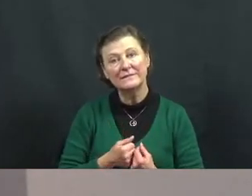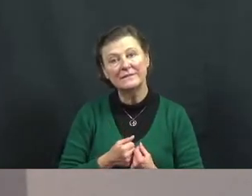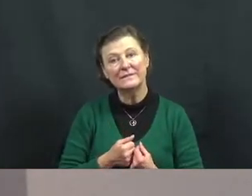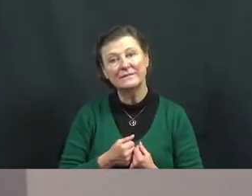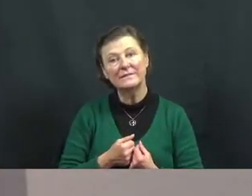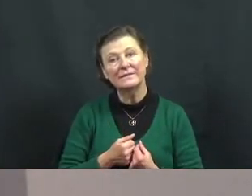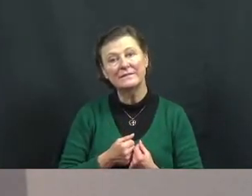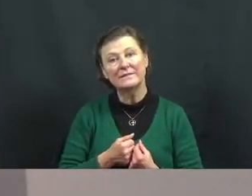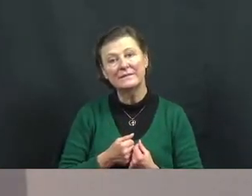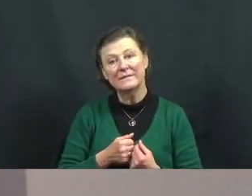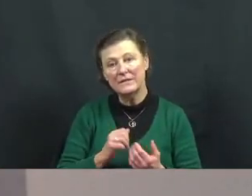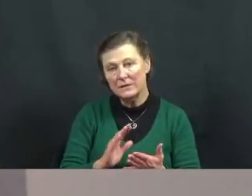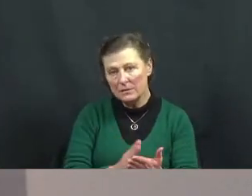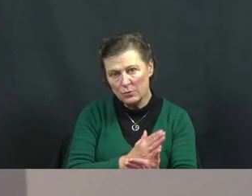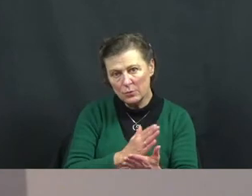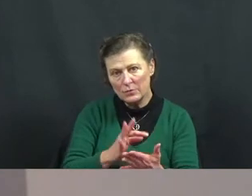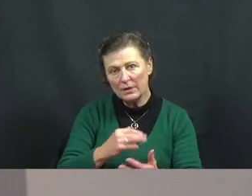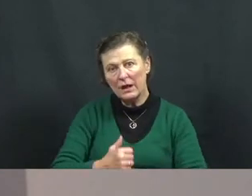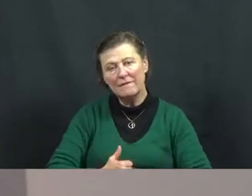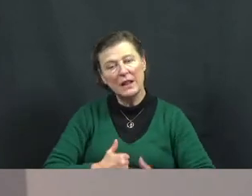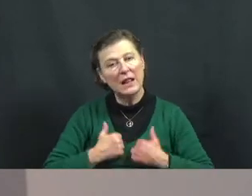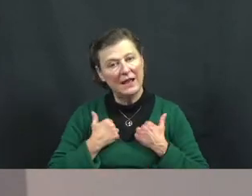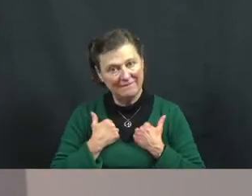the music of life